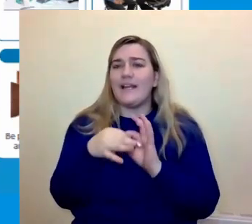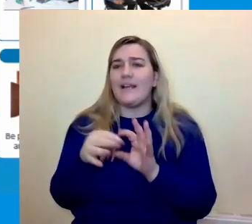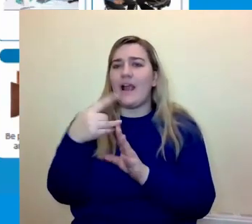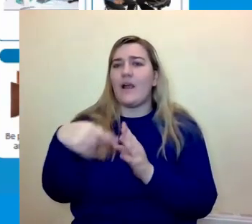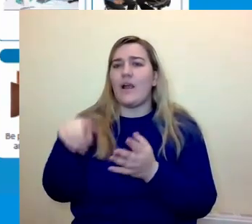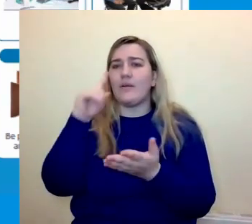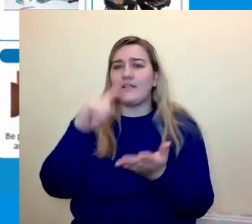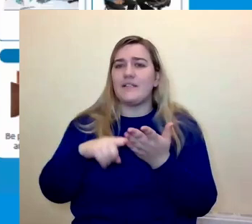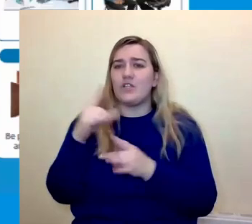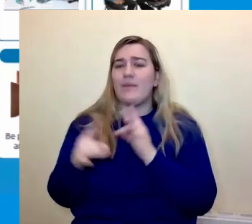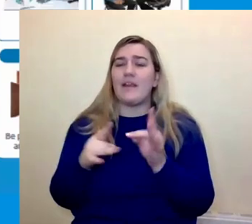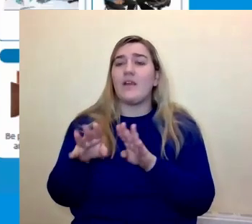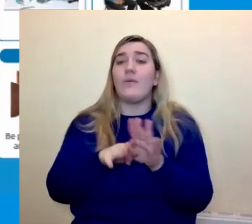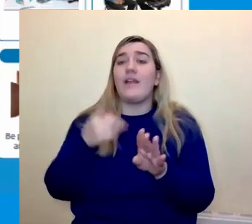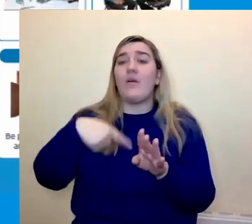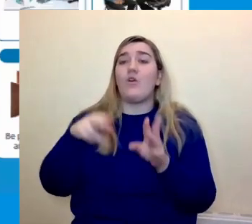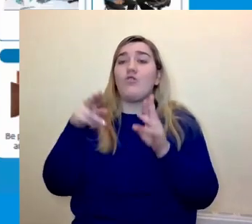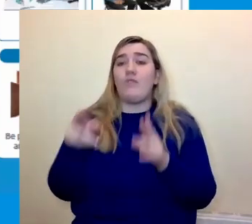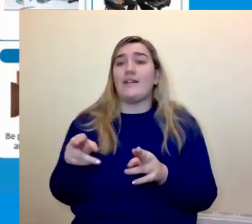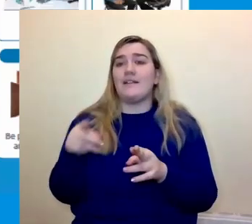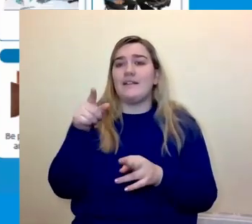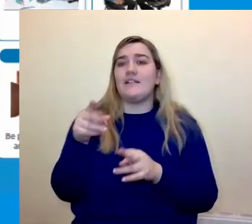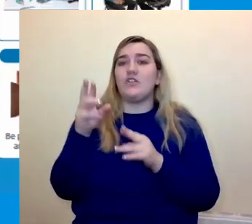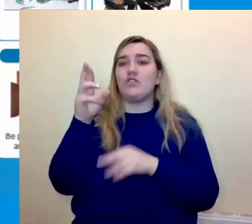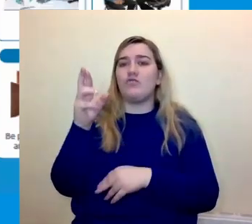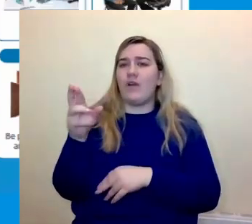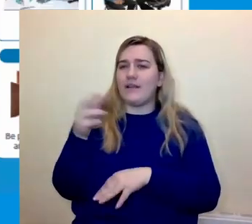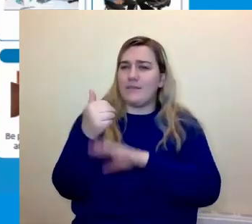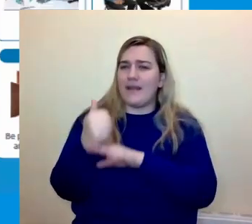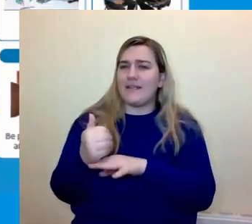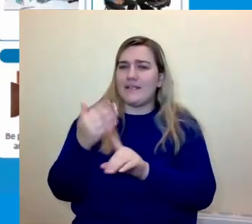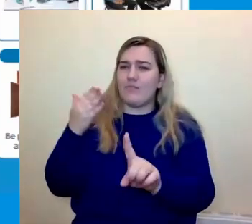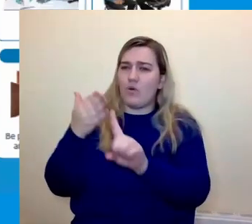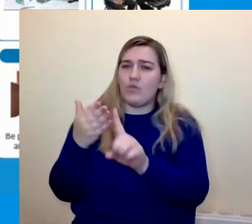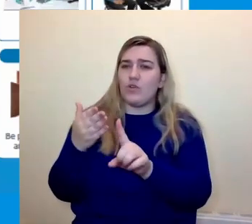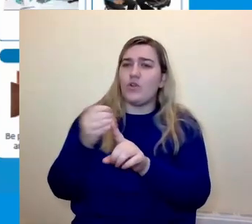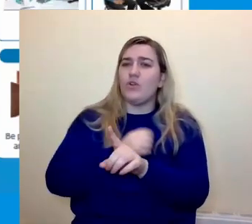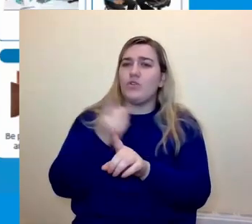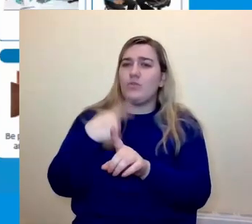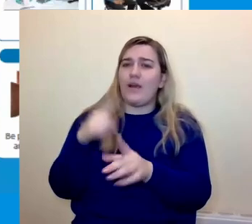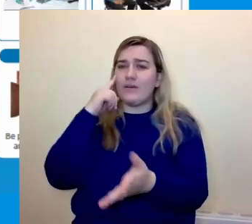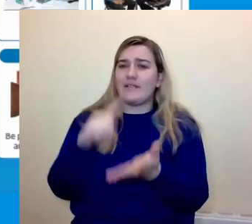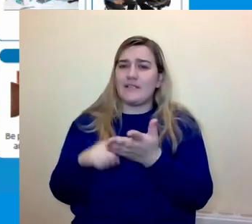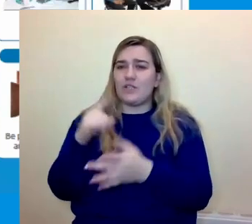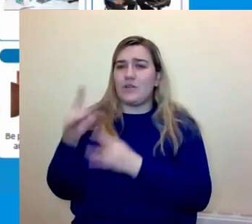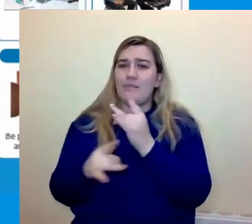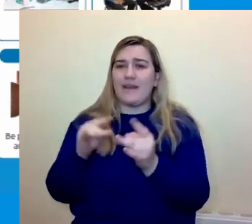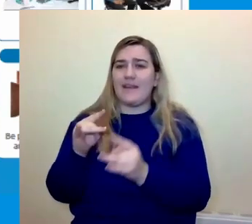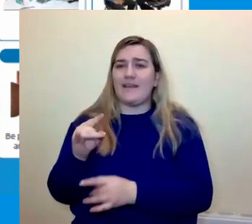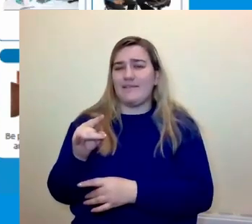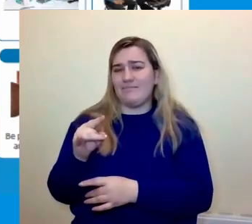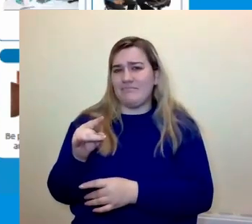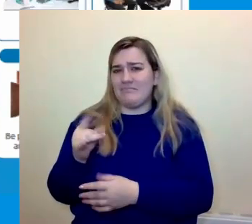we know our rights. This is a right-based approach to our decision-making, giving us more voice in our